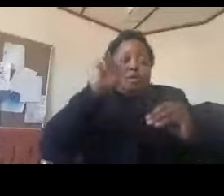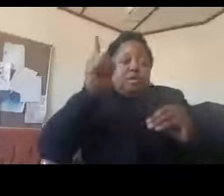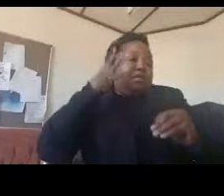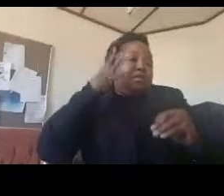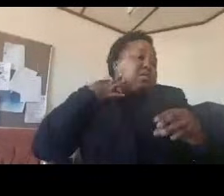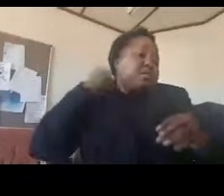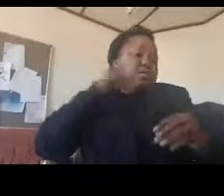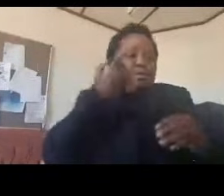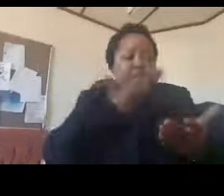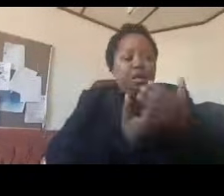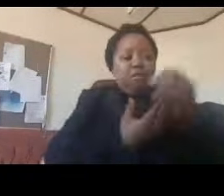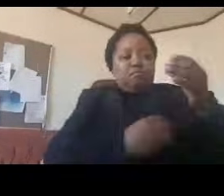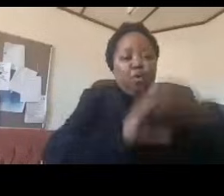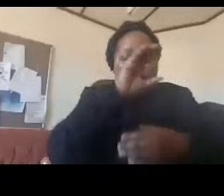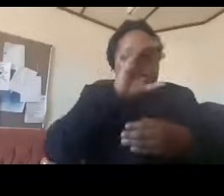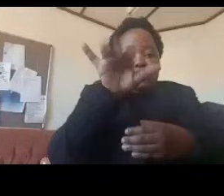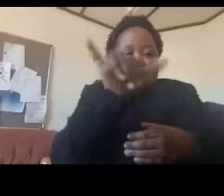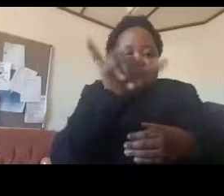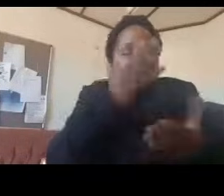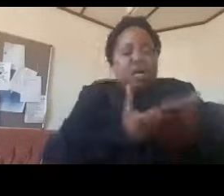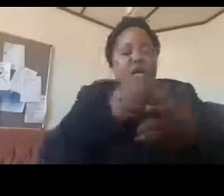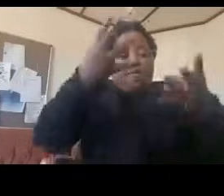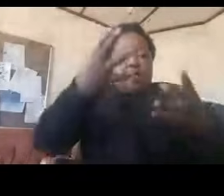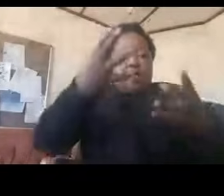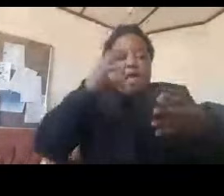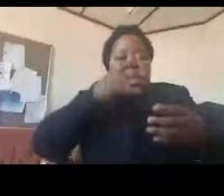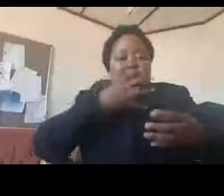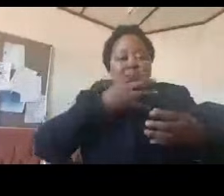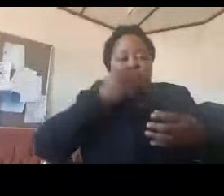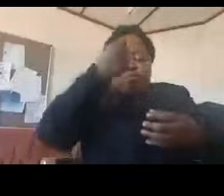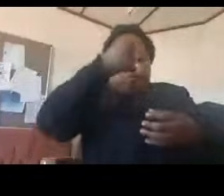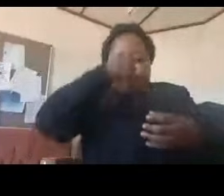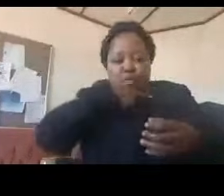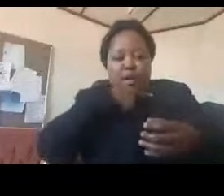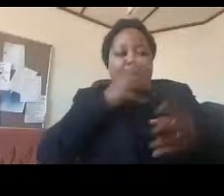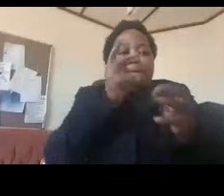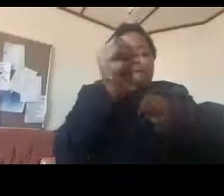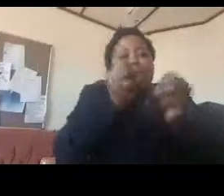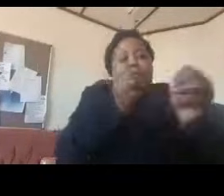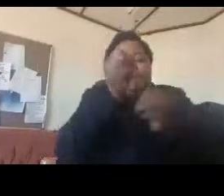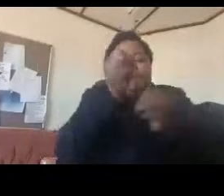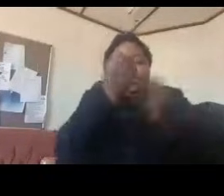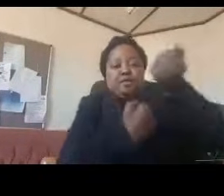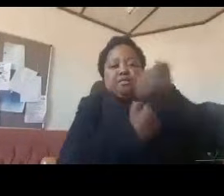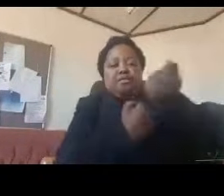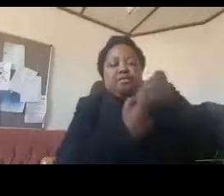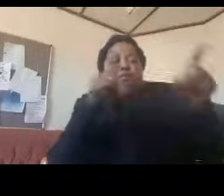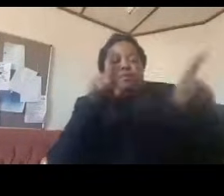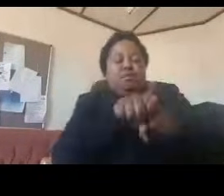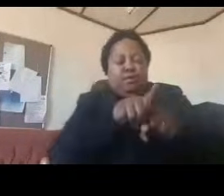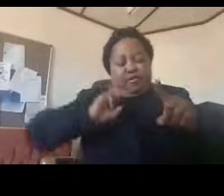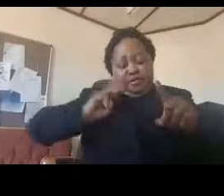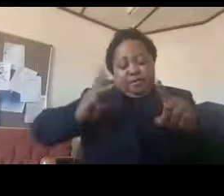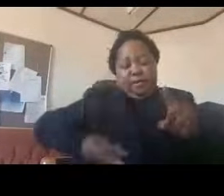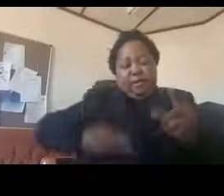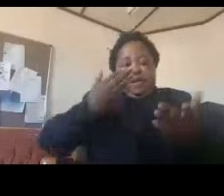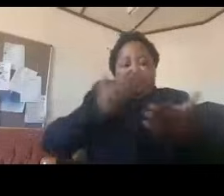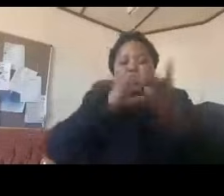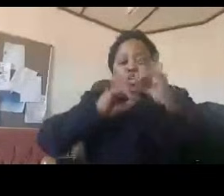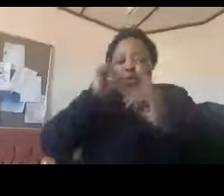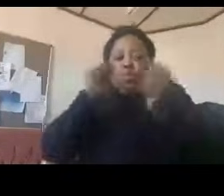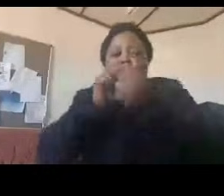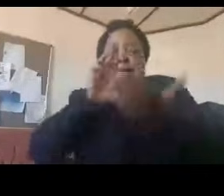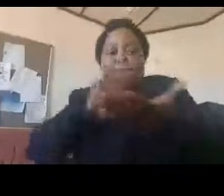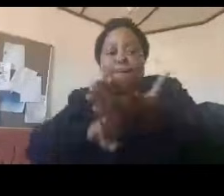and offer anger management support. The female counselor talks to the woman, offering her a safe phone number and a